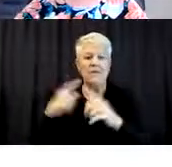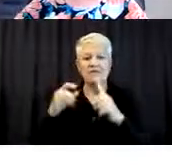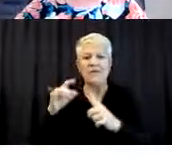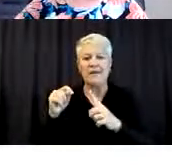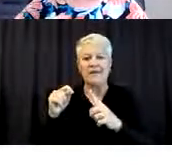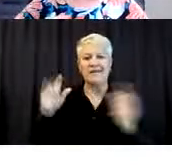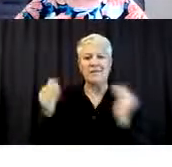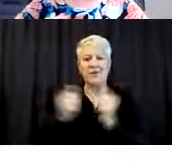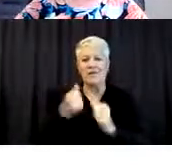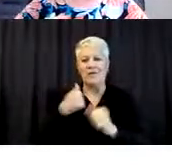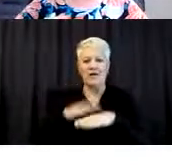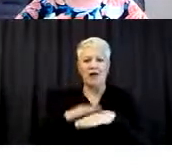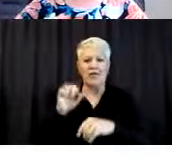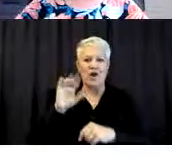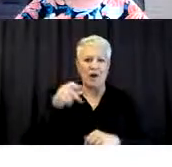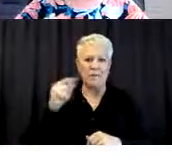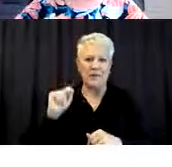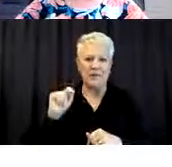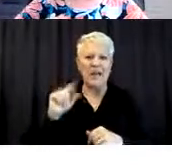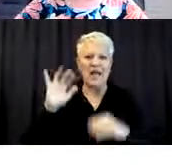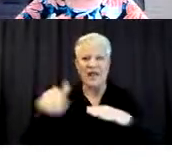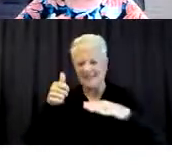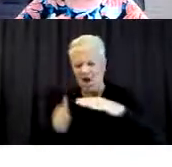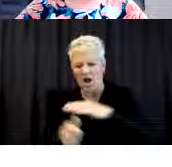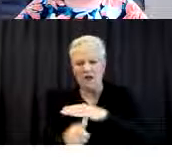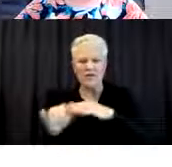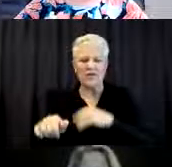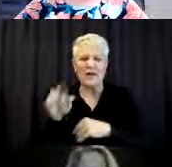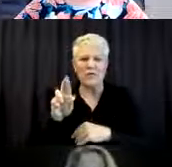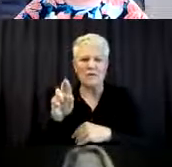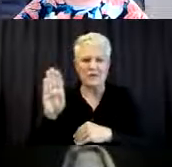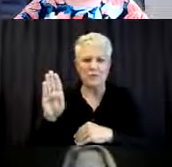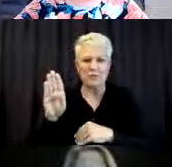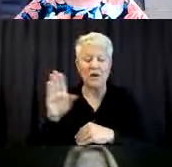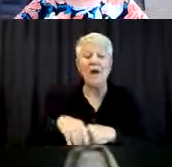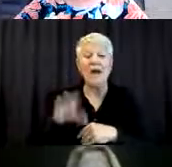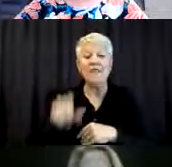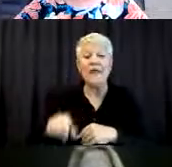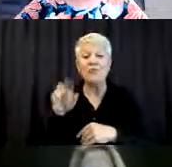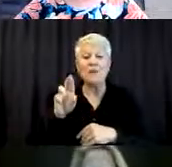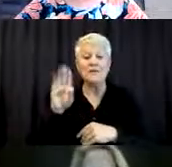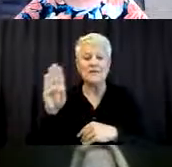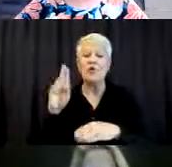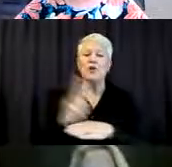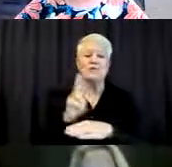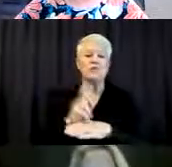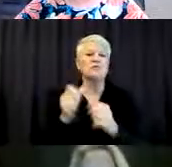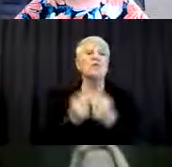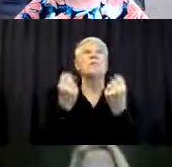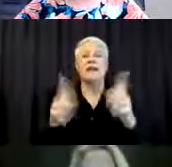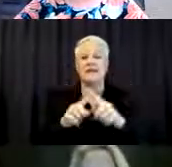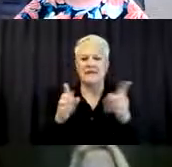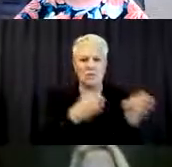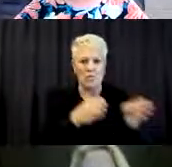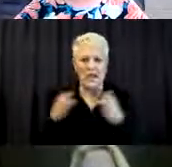it were on the carpeted floor, which is underneath this resonance board. The resonance board is used in many different